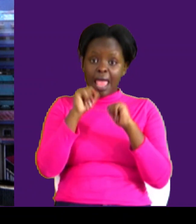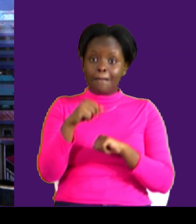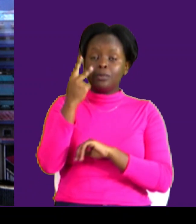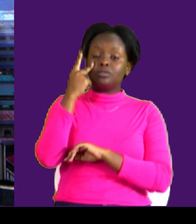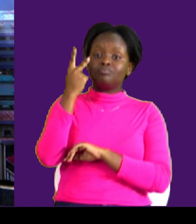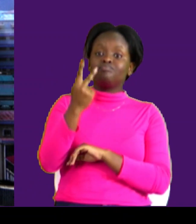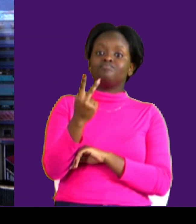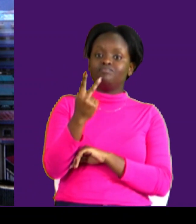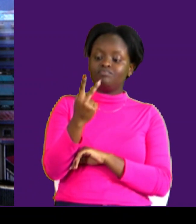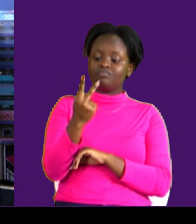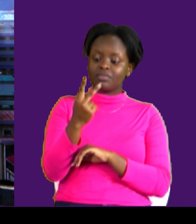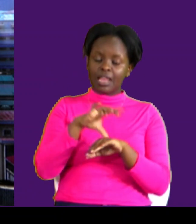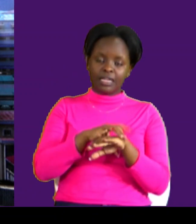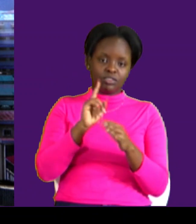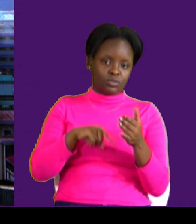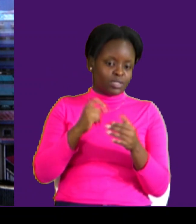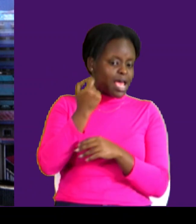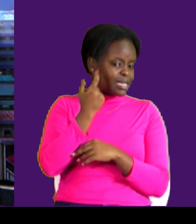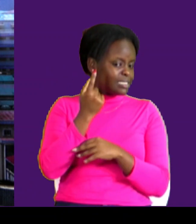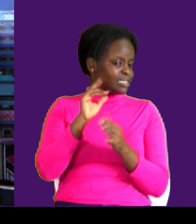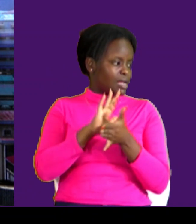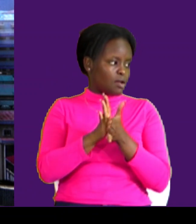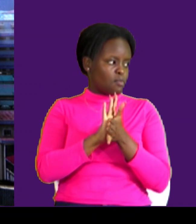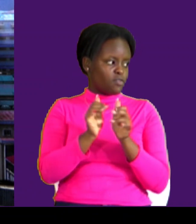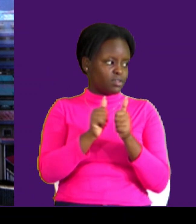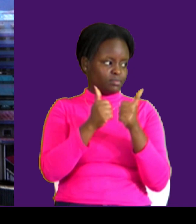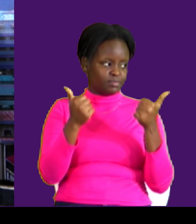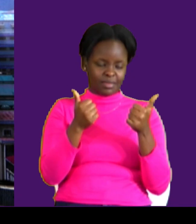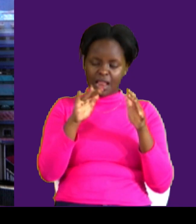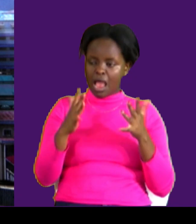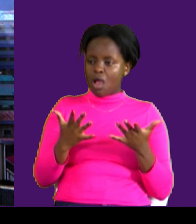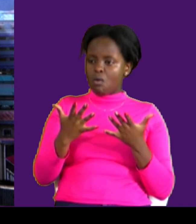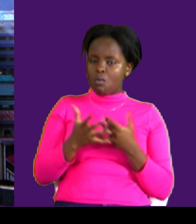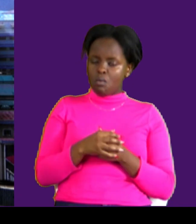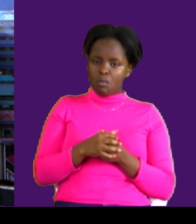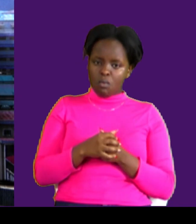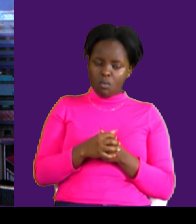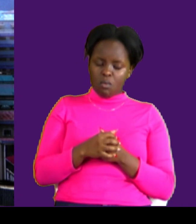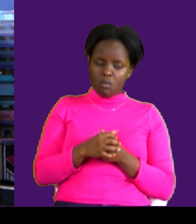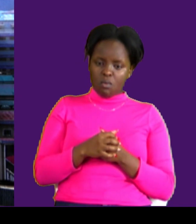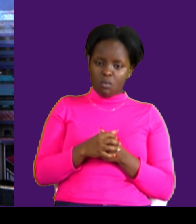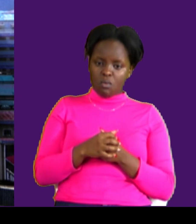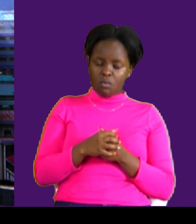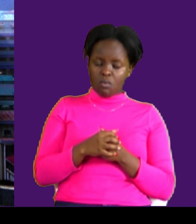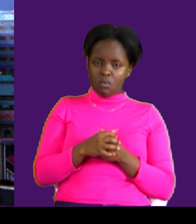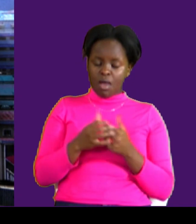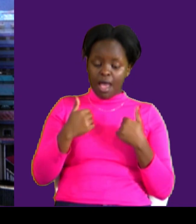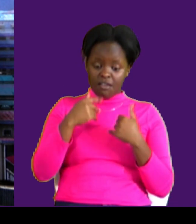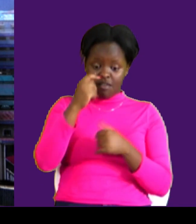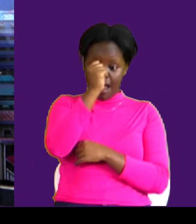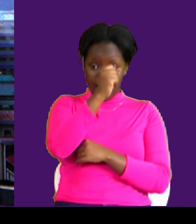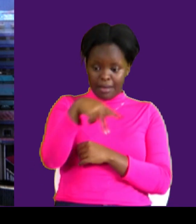see, you find that they understand this movie. How do you do that? Yeah. First thing, there are apps that